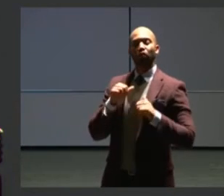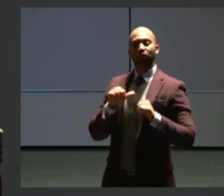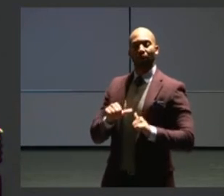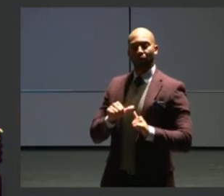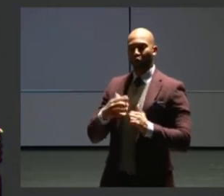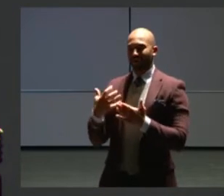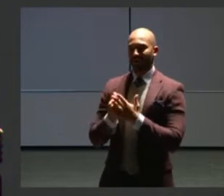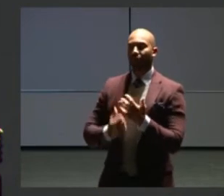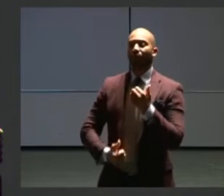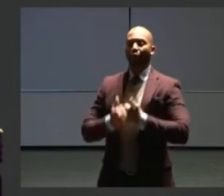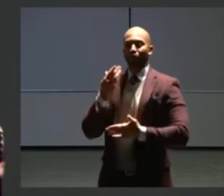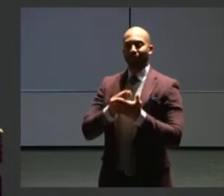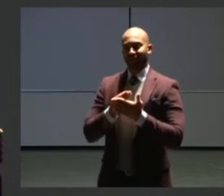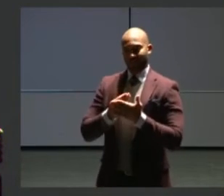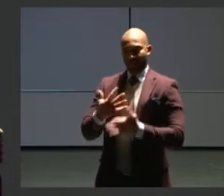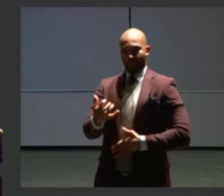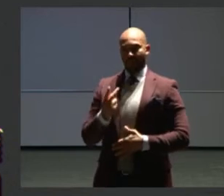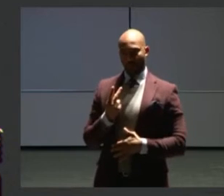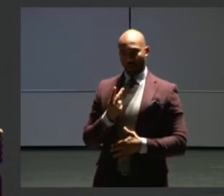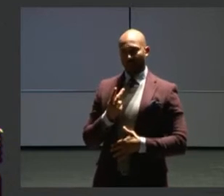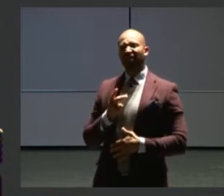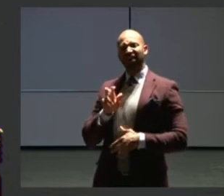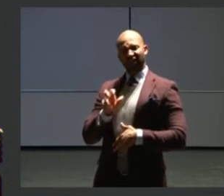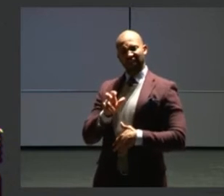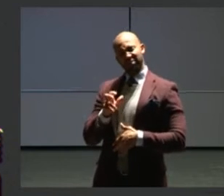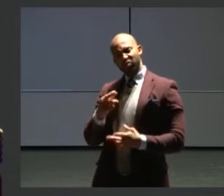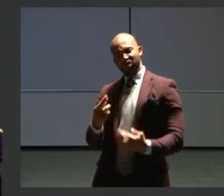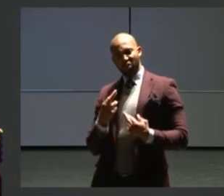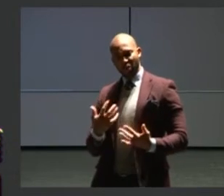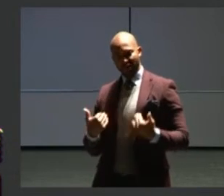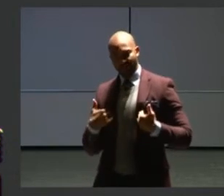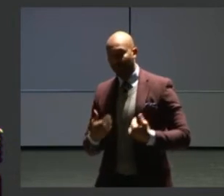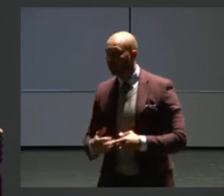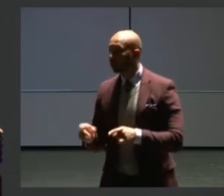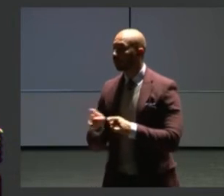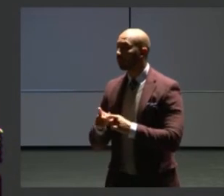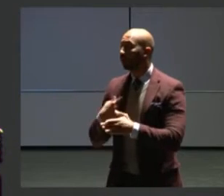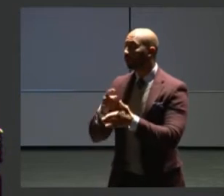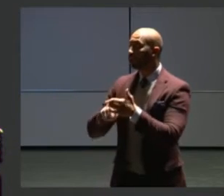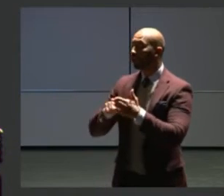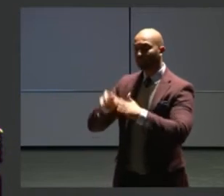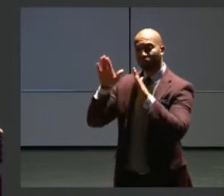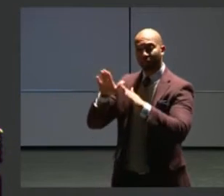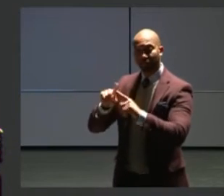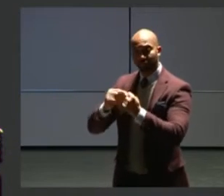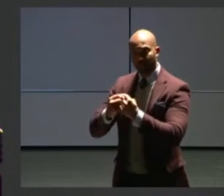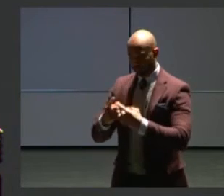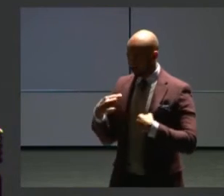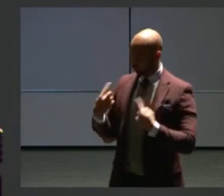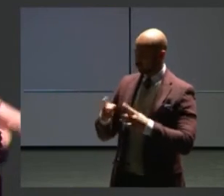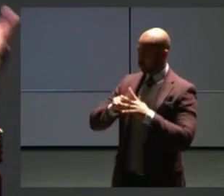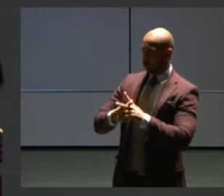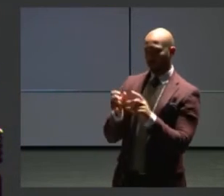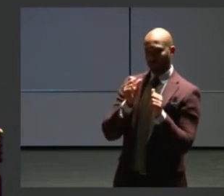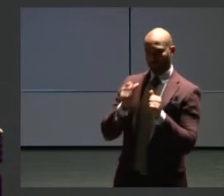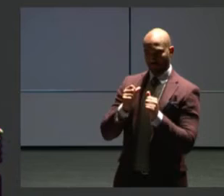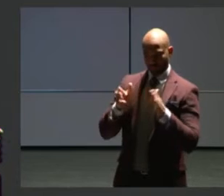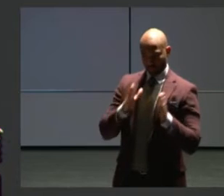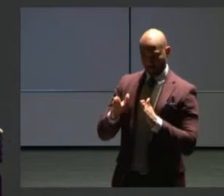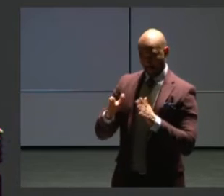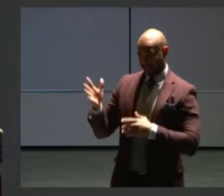returns. And then we have been very fortunate to have a research excellence team that since we started our strategic planning activities